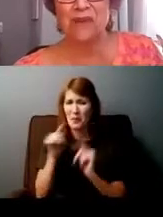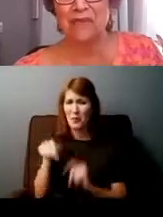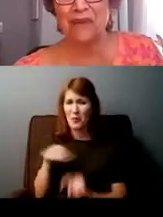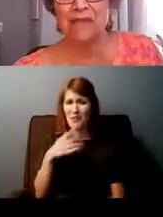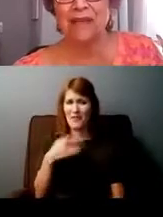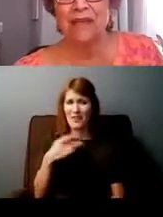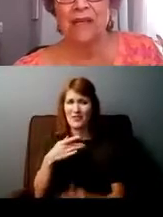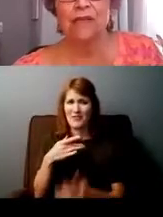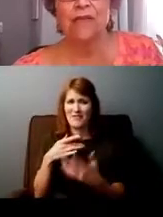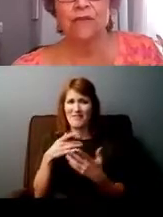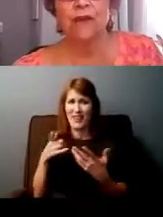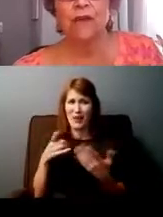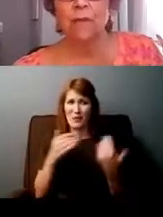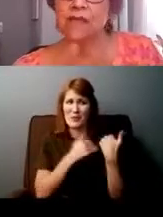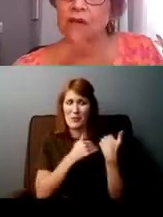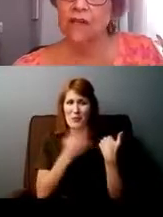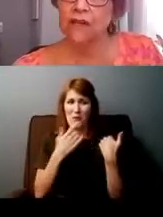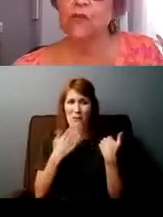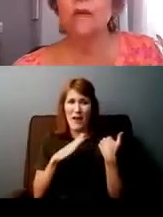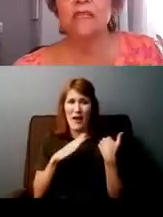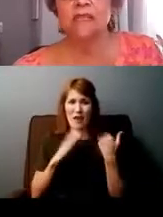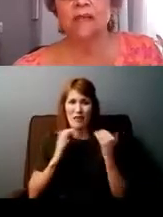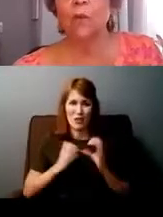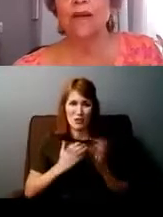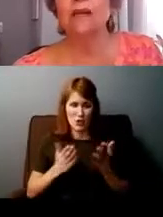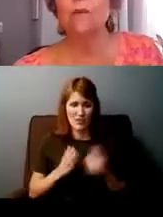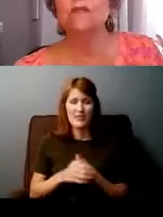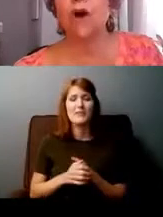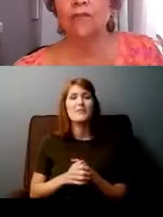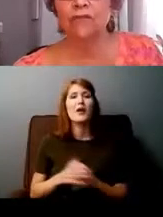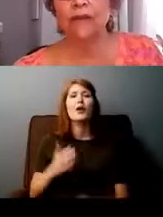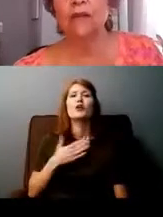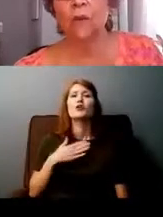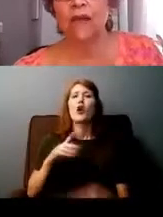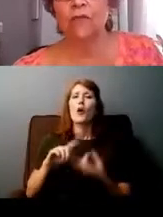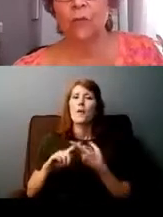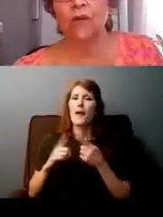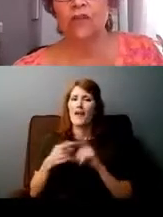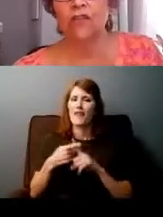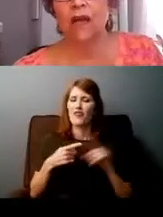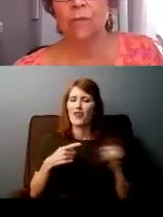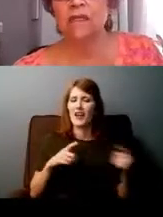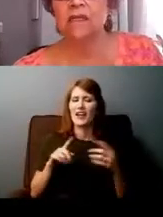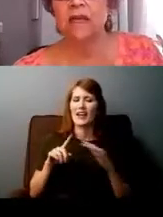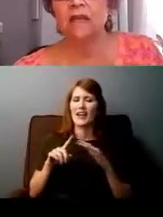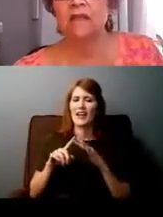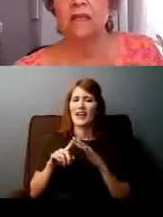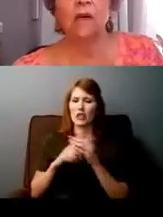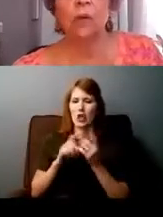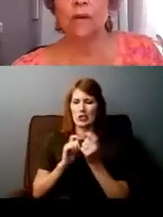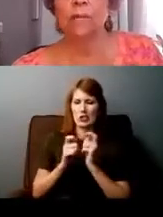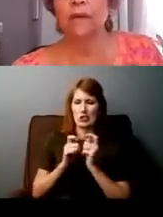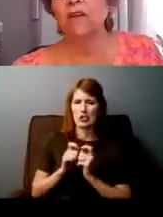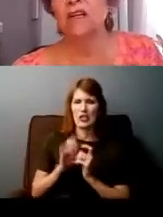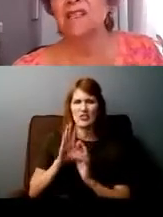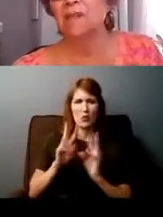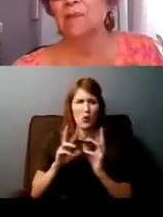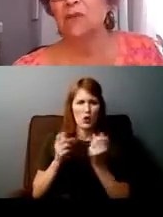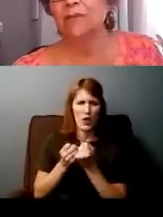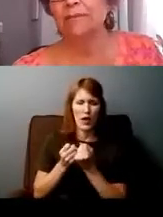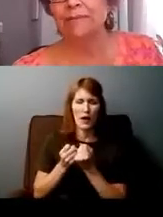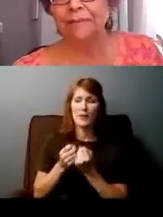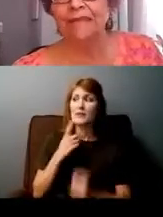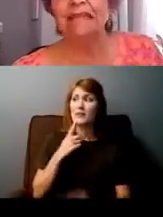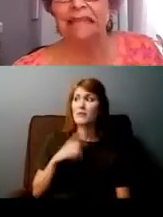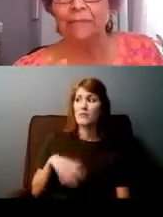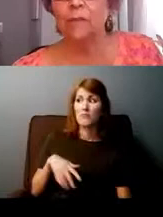customer service. So this friend of mine started twisting what he was offering in the way of a workshop and said, want better